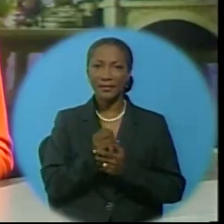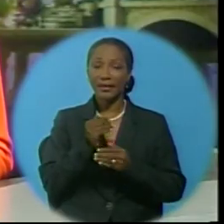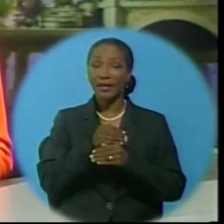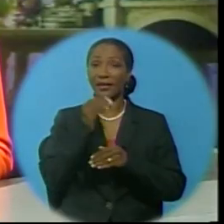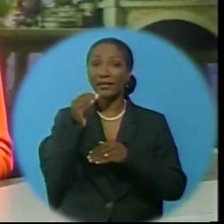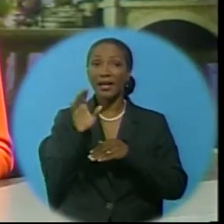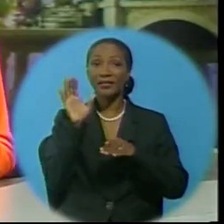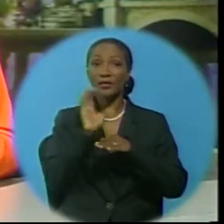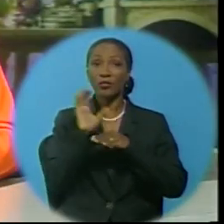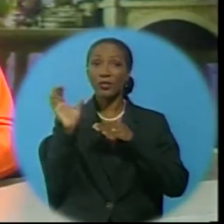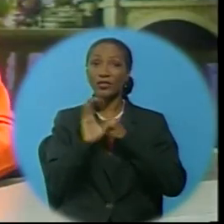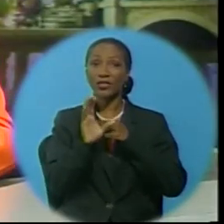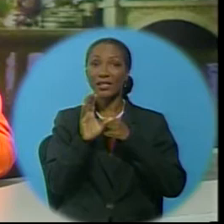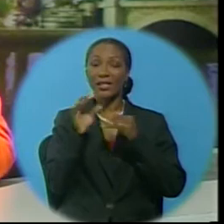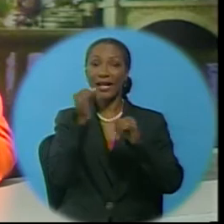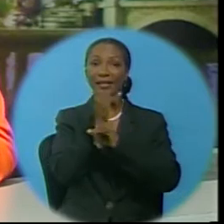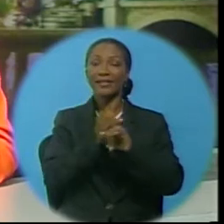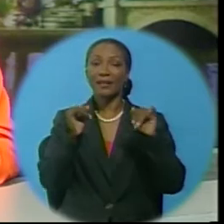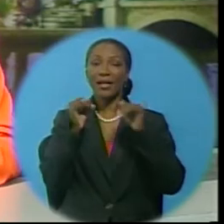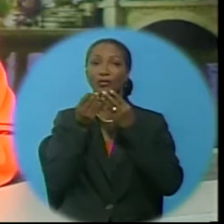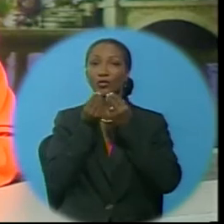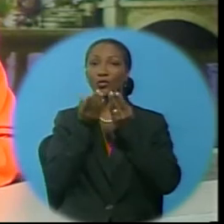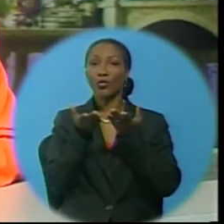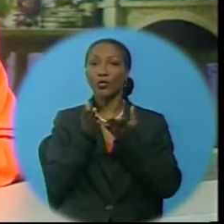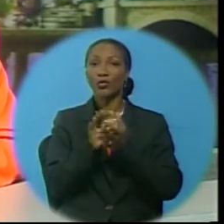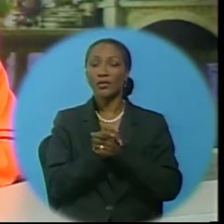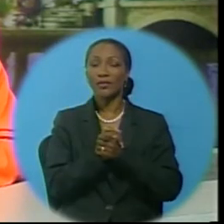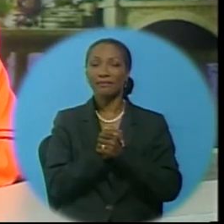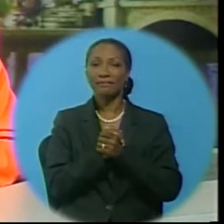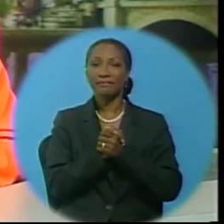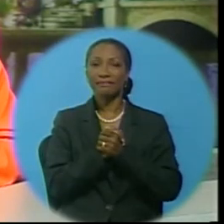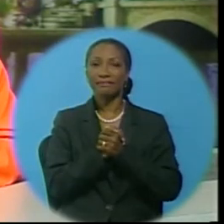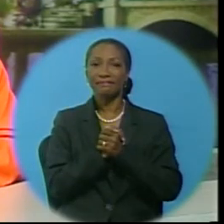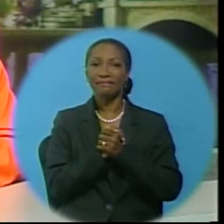Up next, we'll have regional and international news. Stay with us.